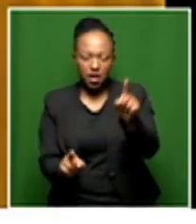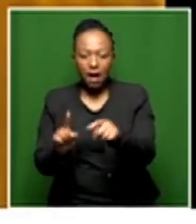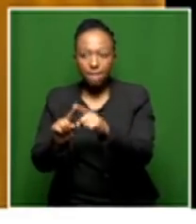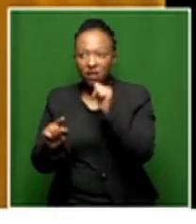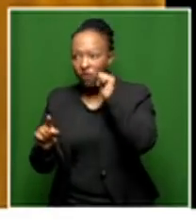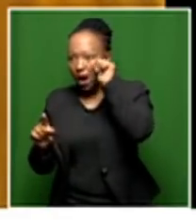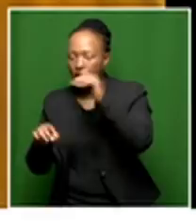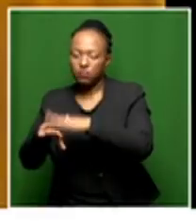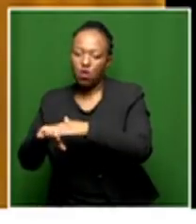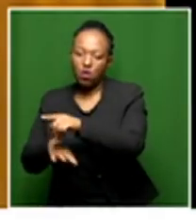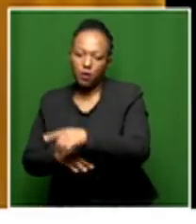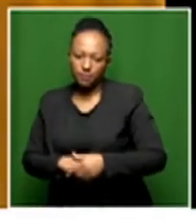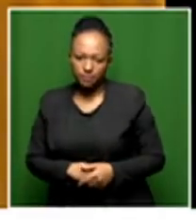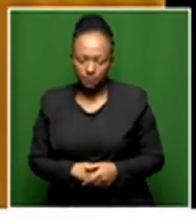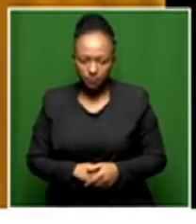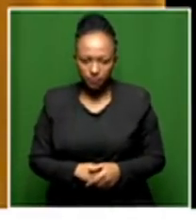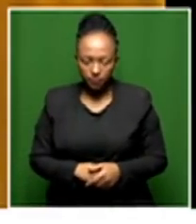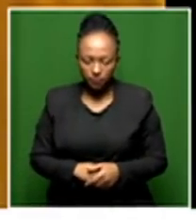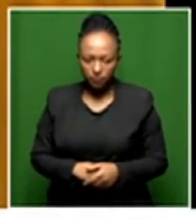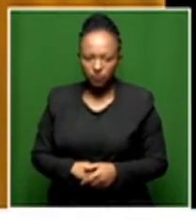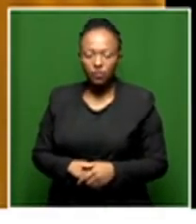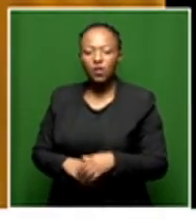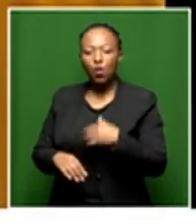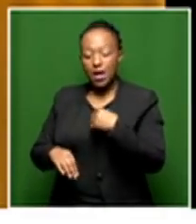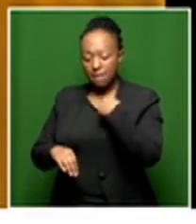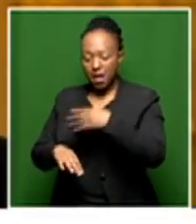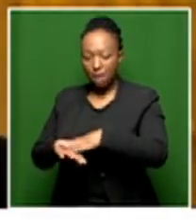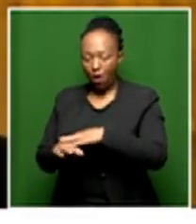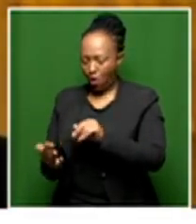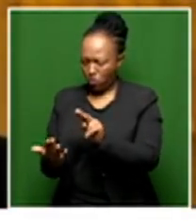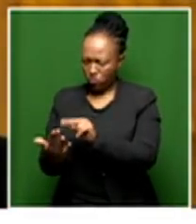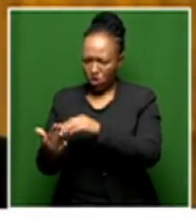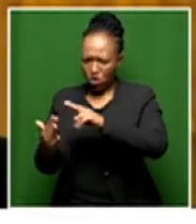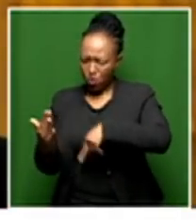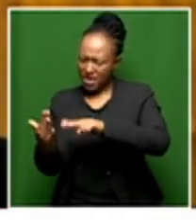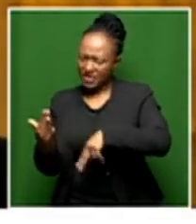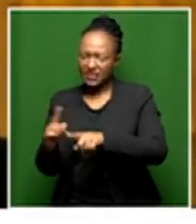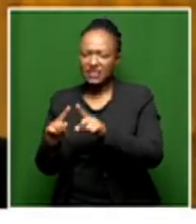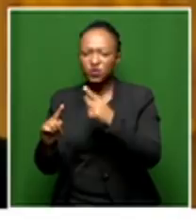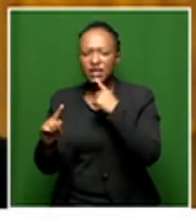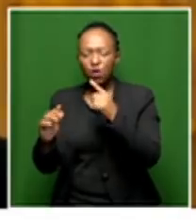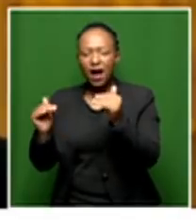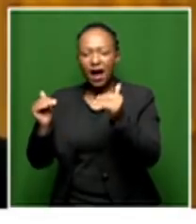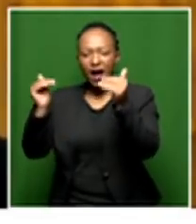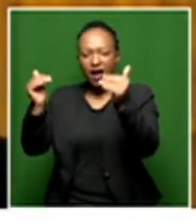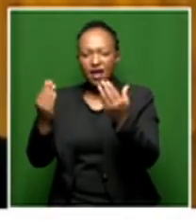adults. So when I dig further, it basically shows that the highest